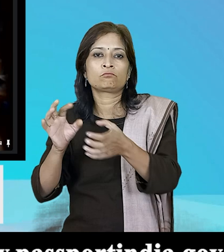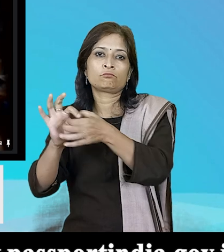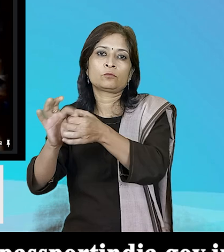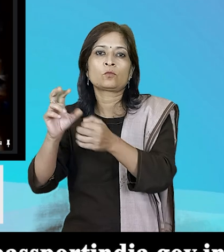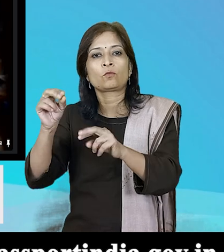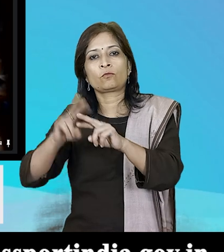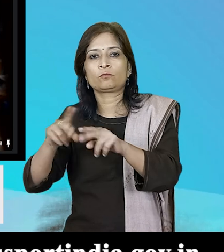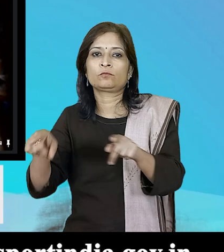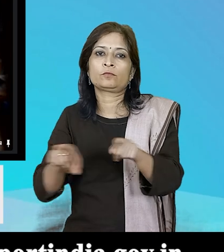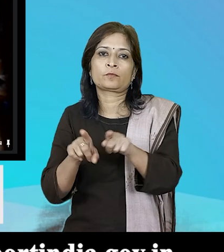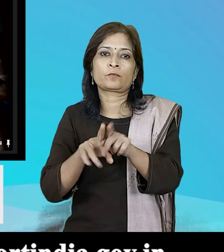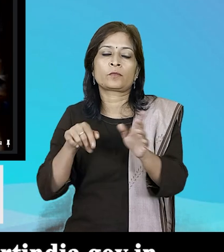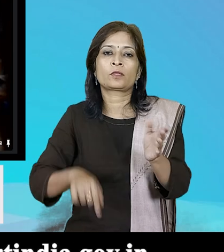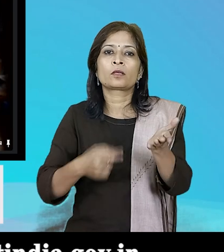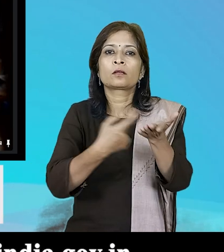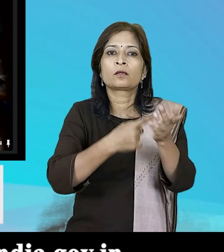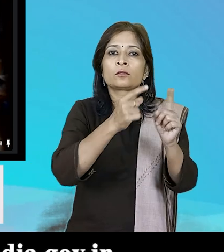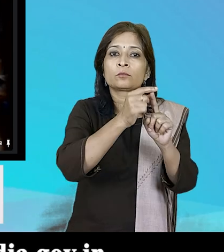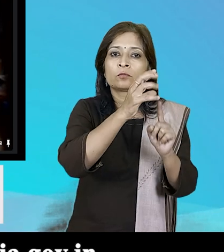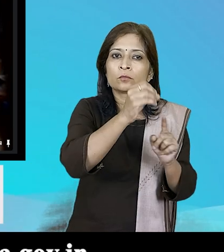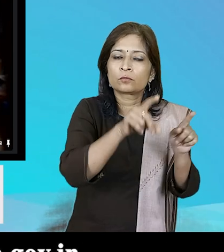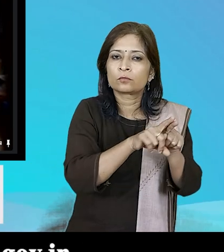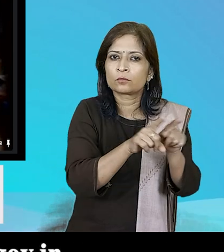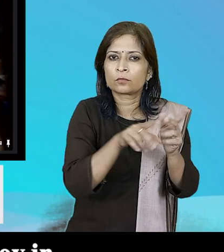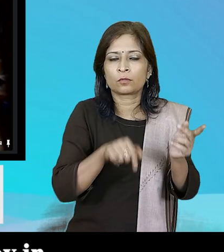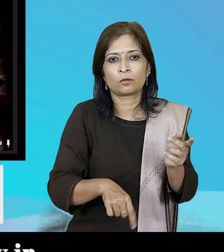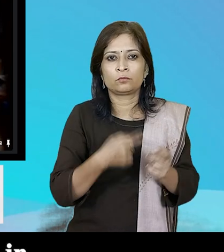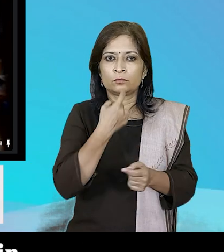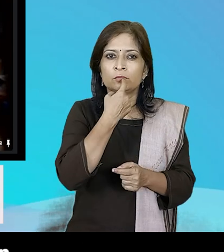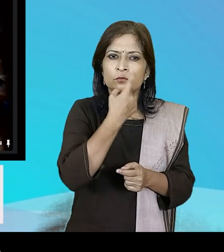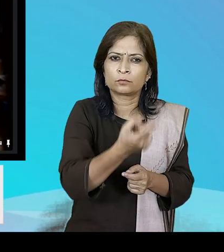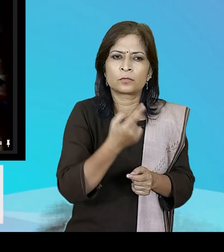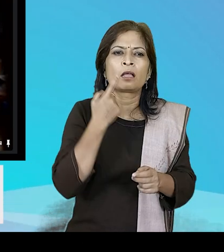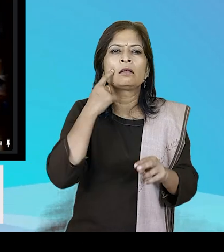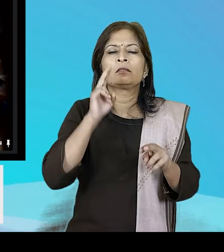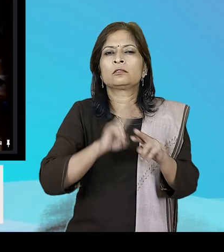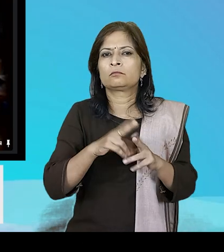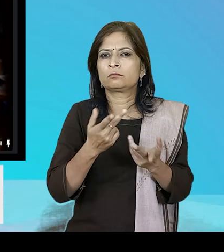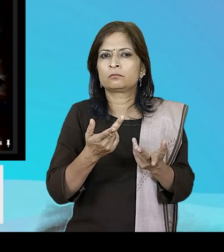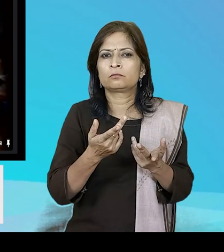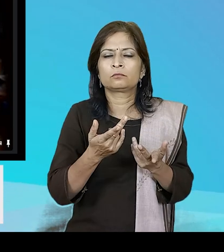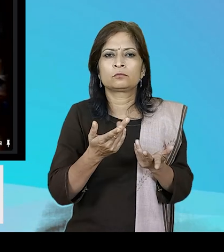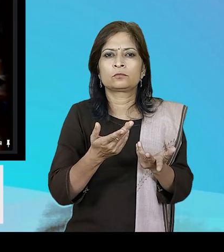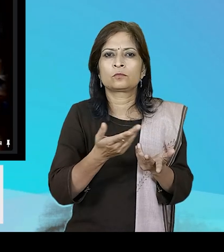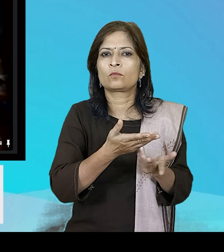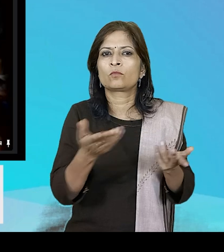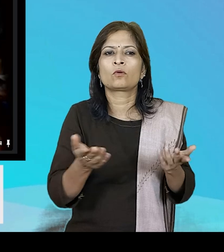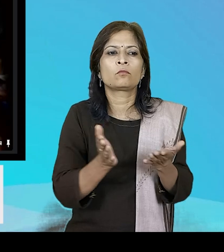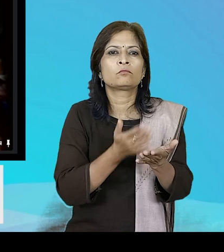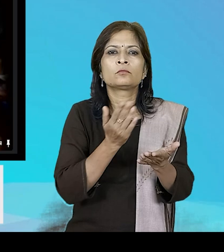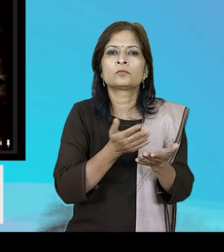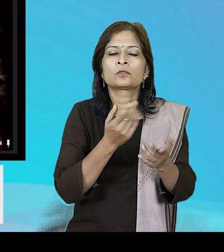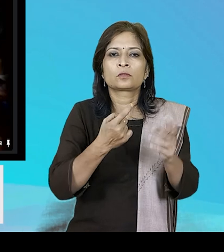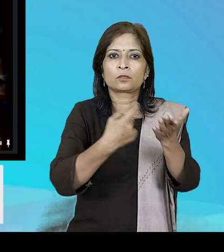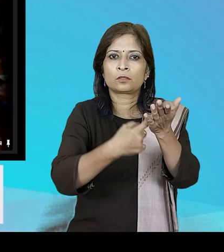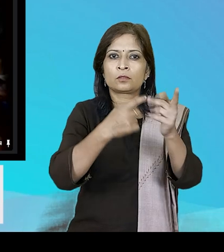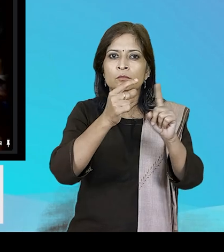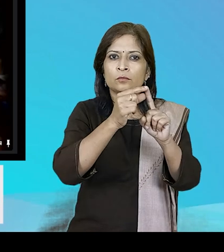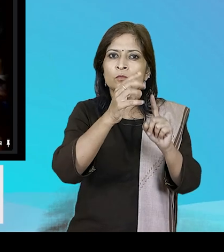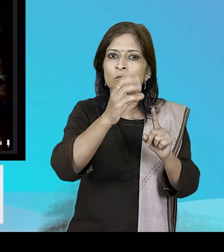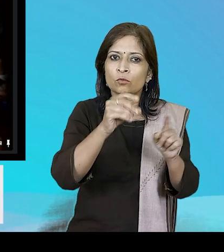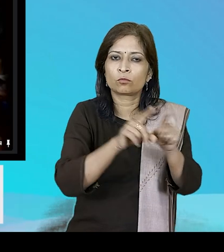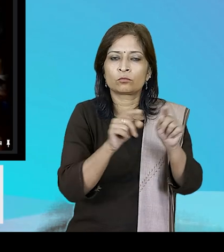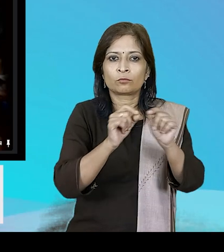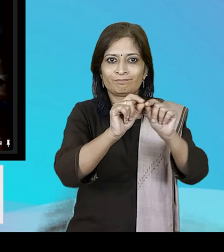national. So at an RPO level, what we offer is we offer, if you go on the page of